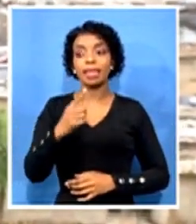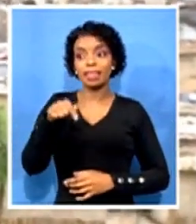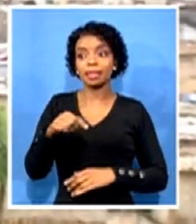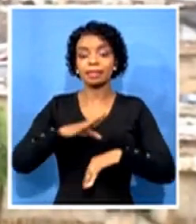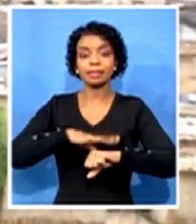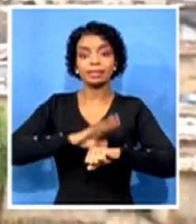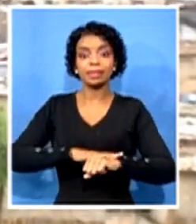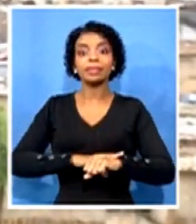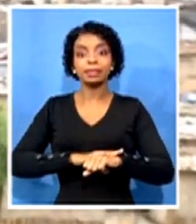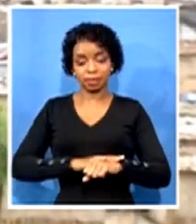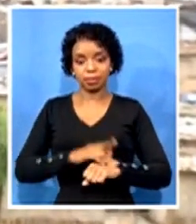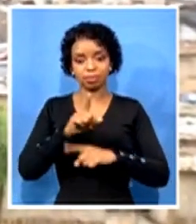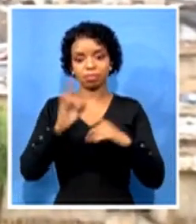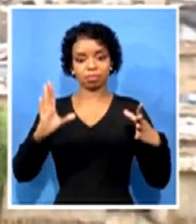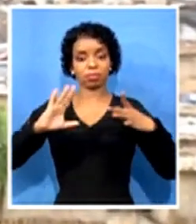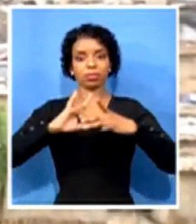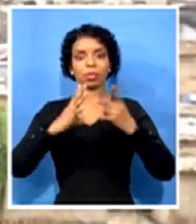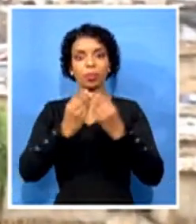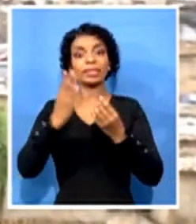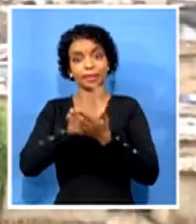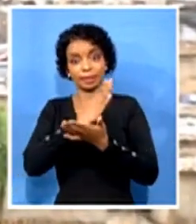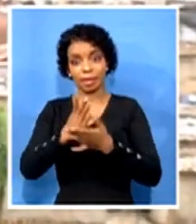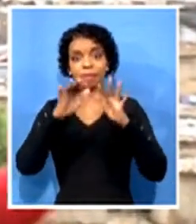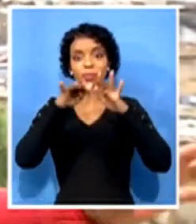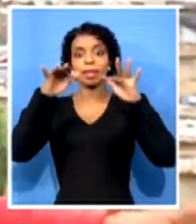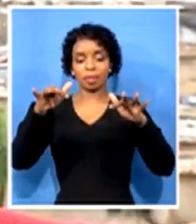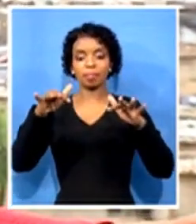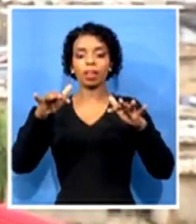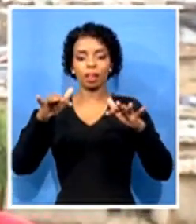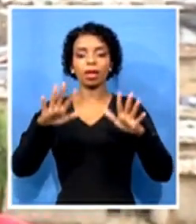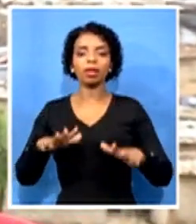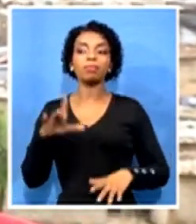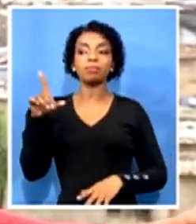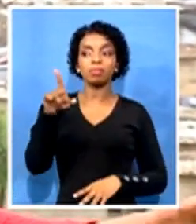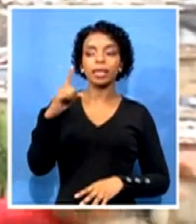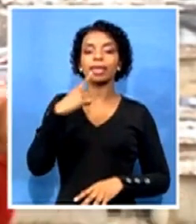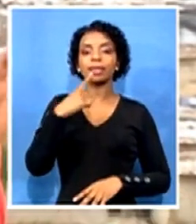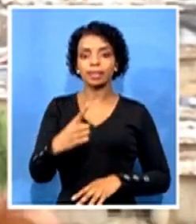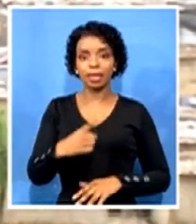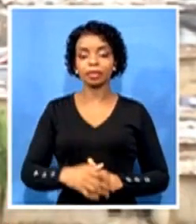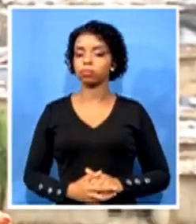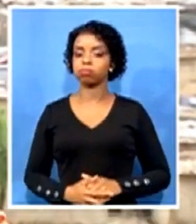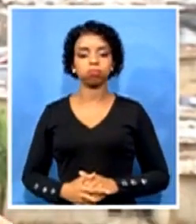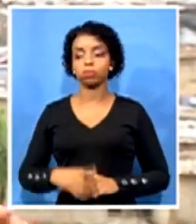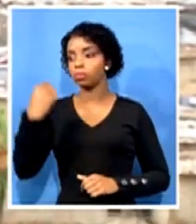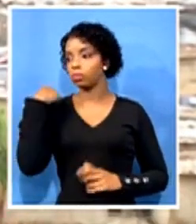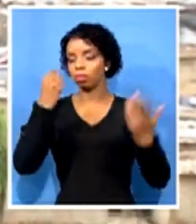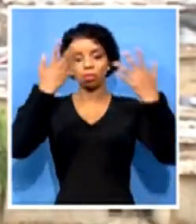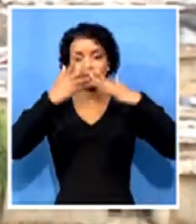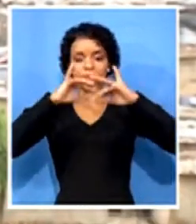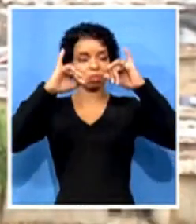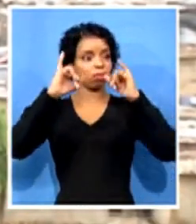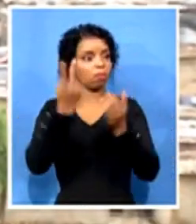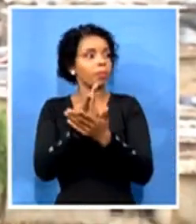of the residents, with what some of the residents have said, they had a very difficult night last night, and they're worried about what